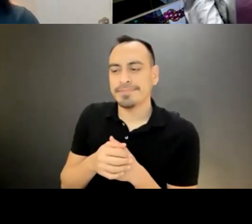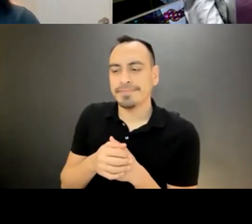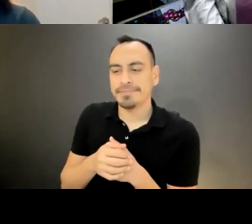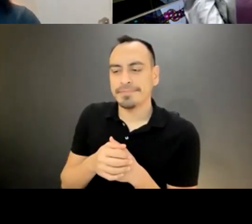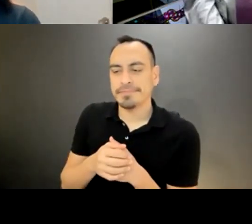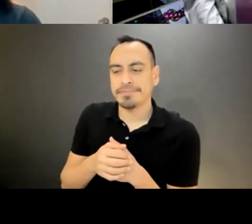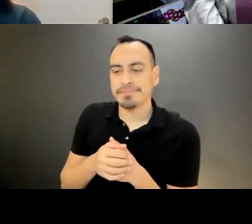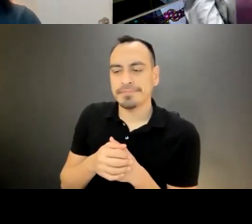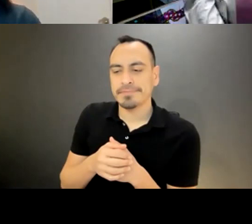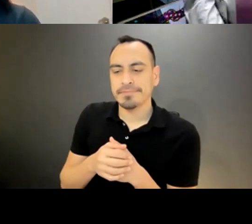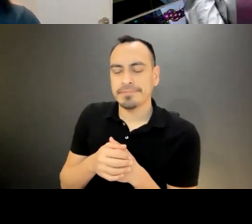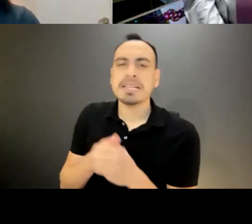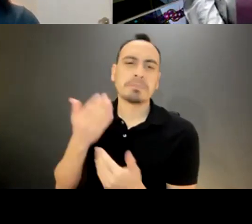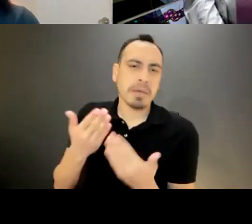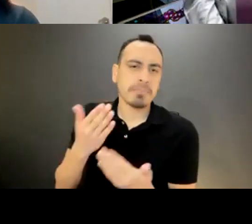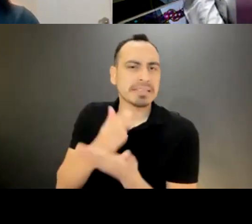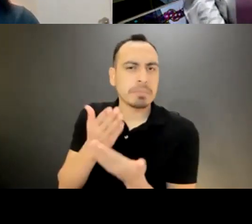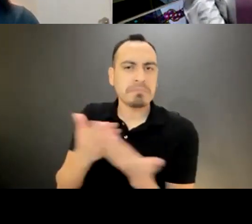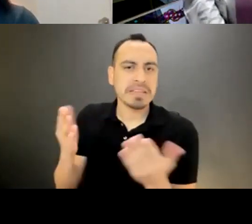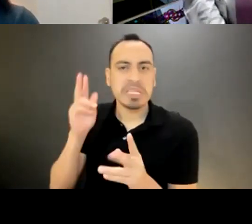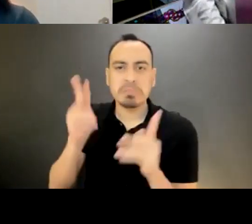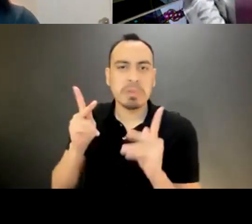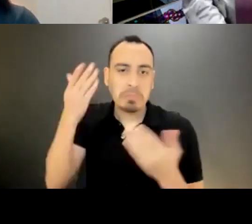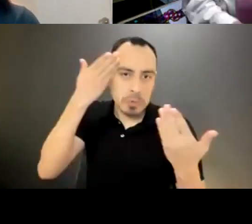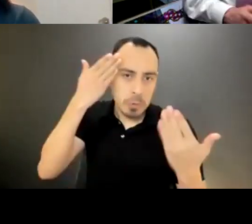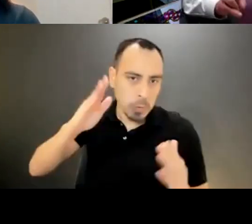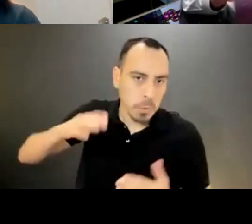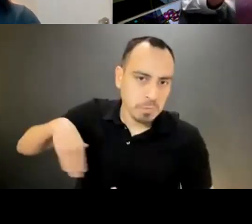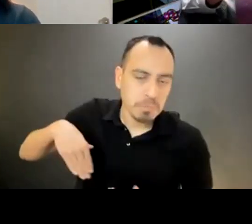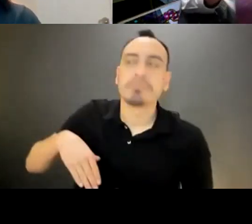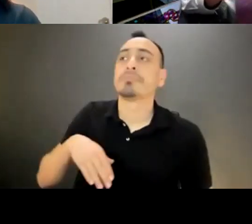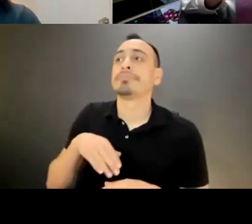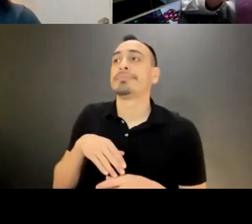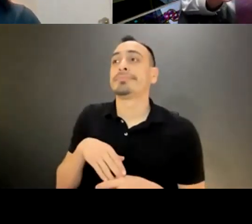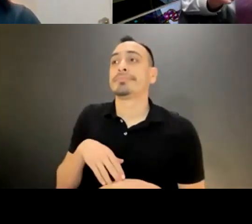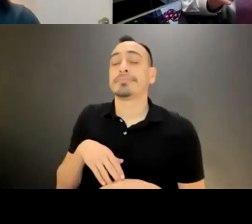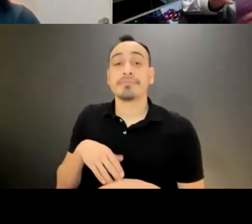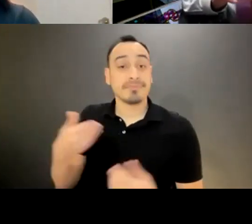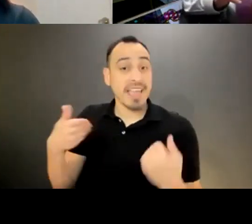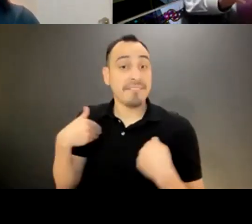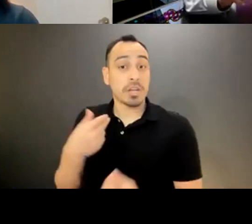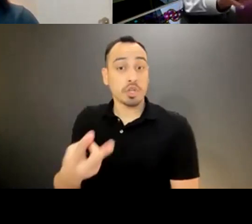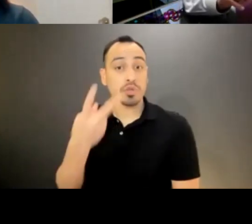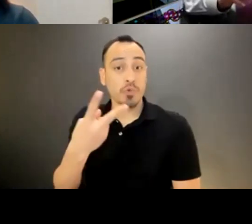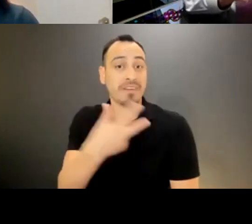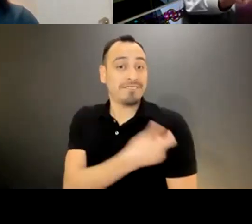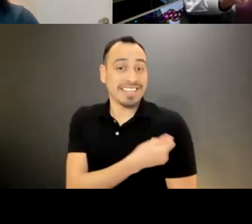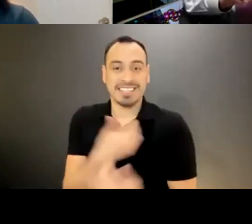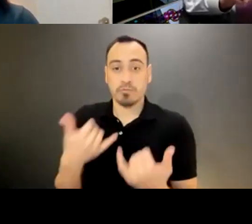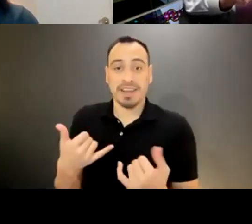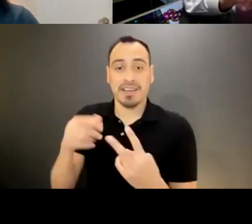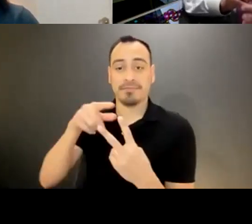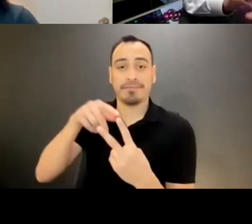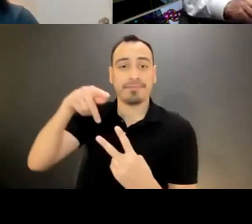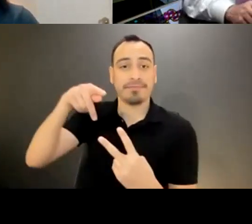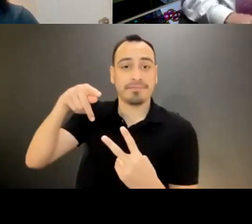many people are not aware of. So these two vaccines that are available right now, the Pfizer and